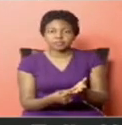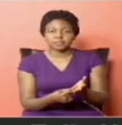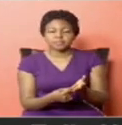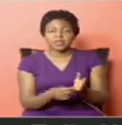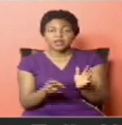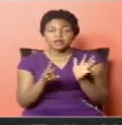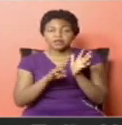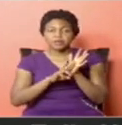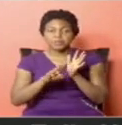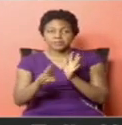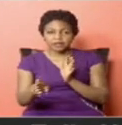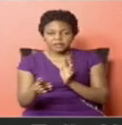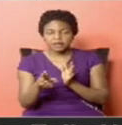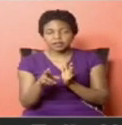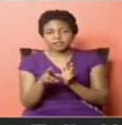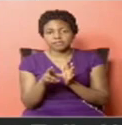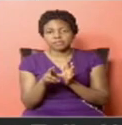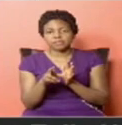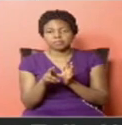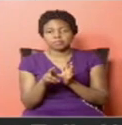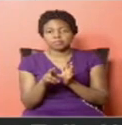the representative of the